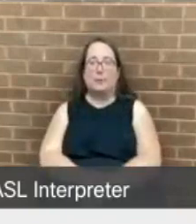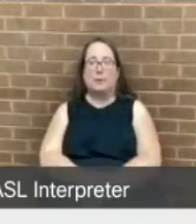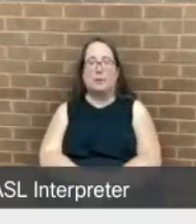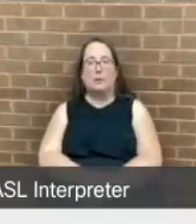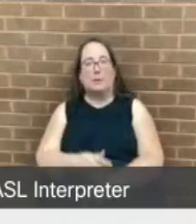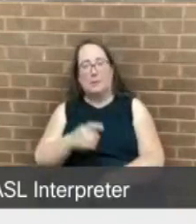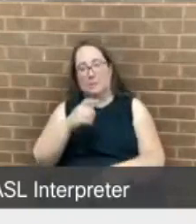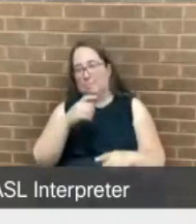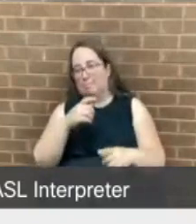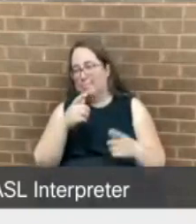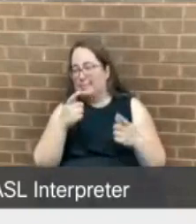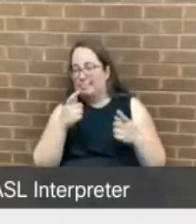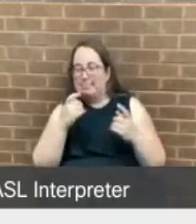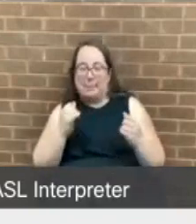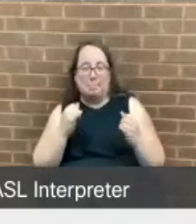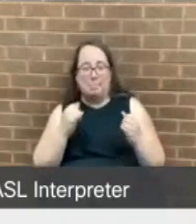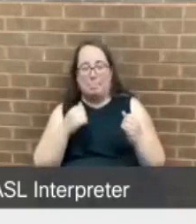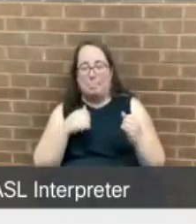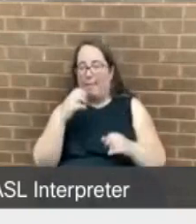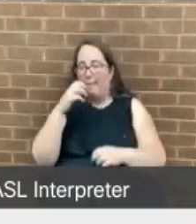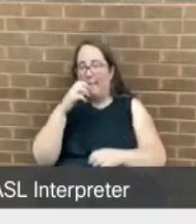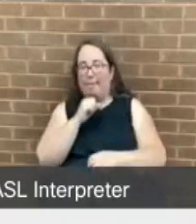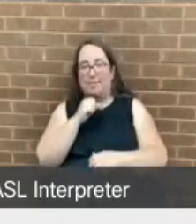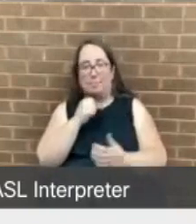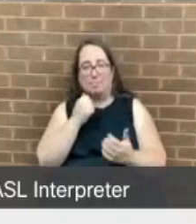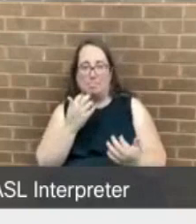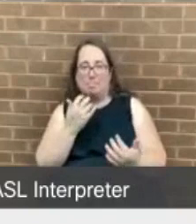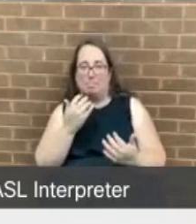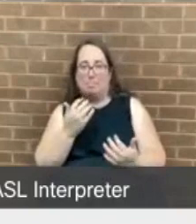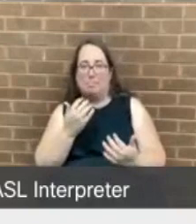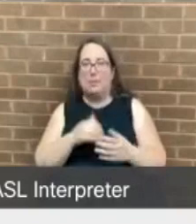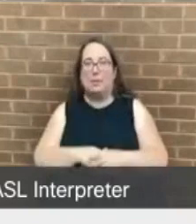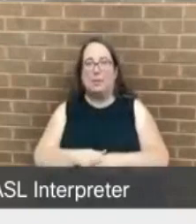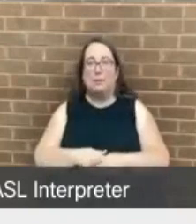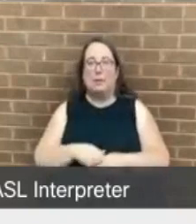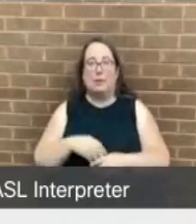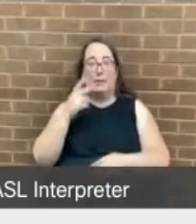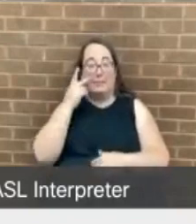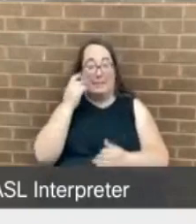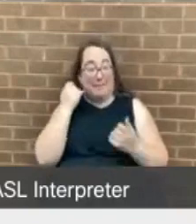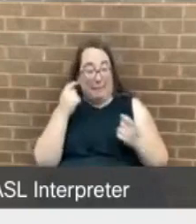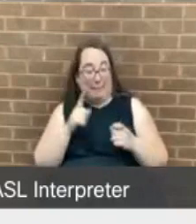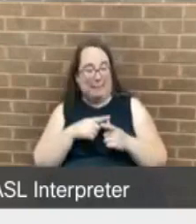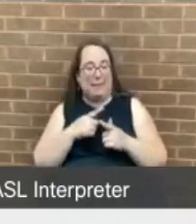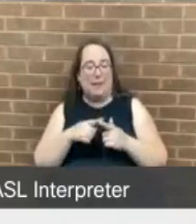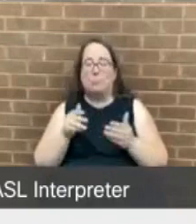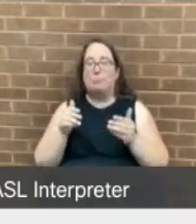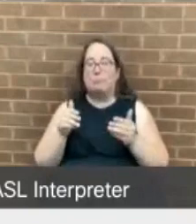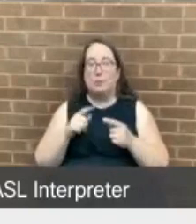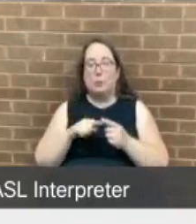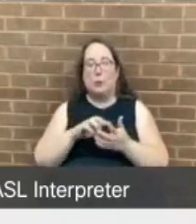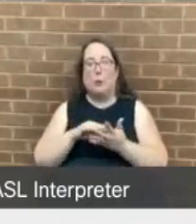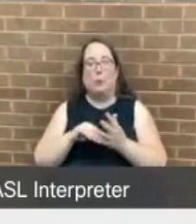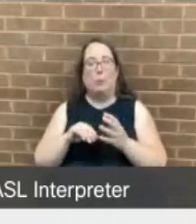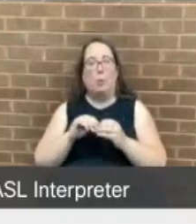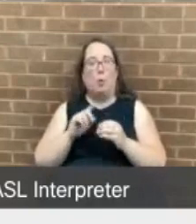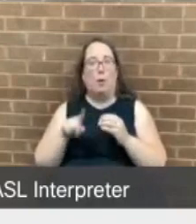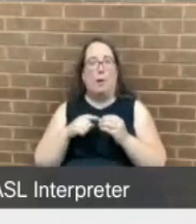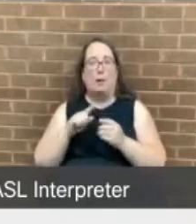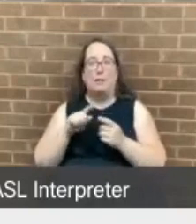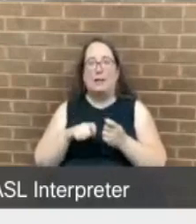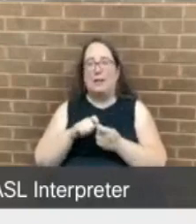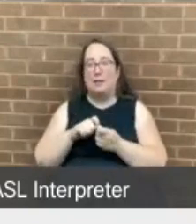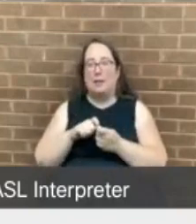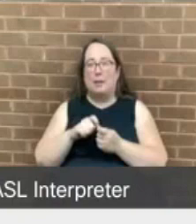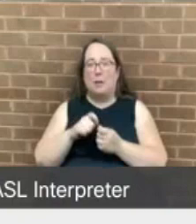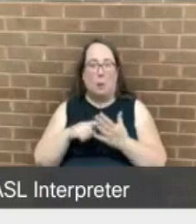too. I guess we'll stand by and see if that happens and go from there to learn more about exactly what that